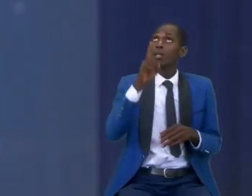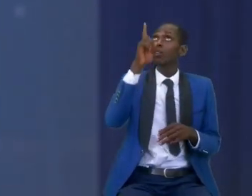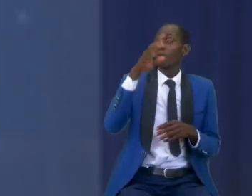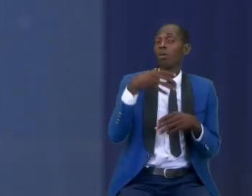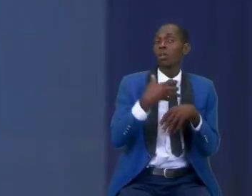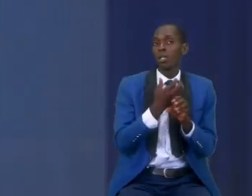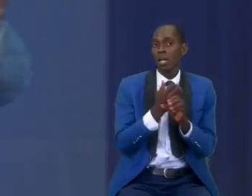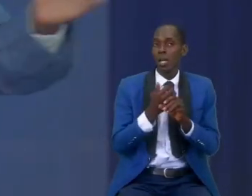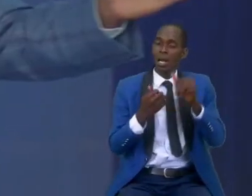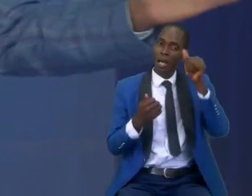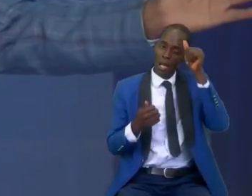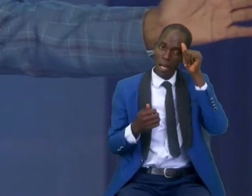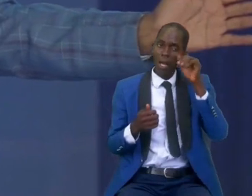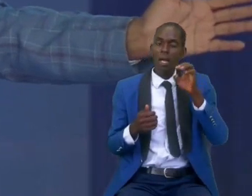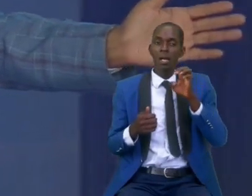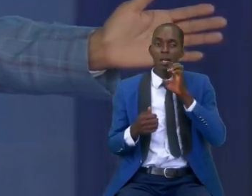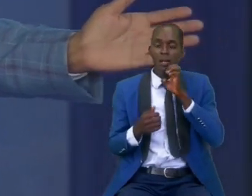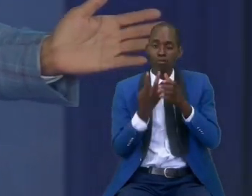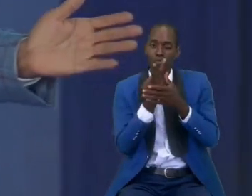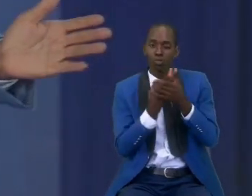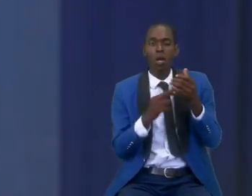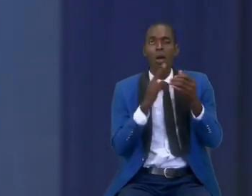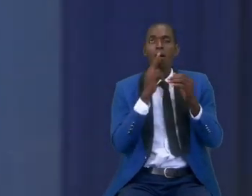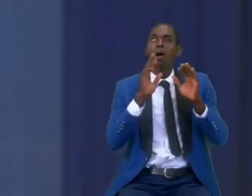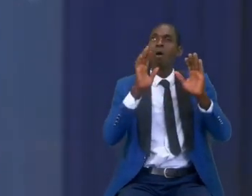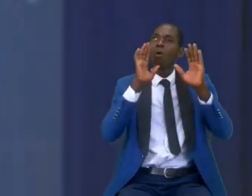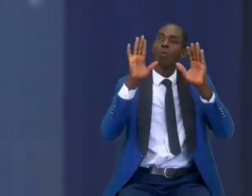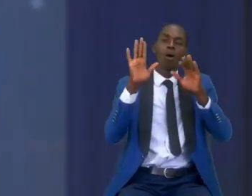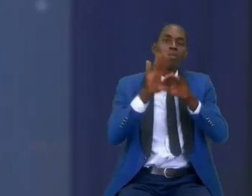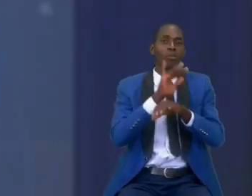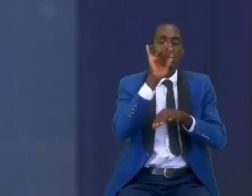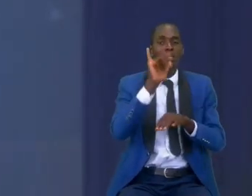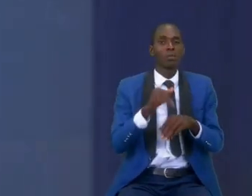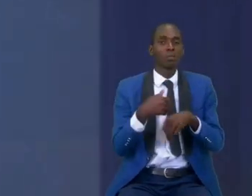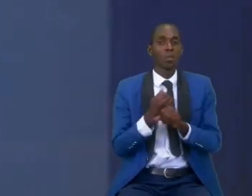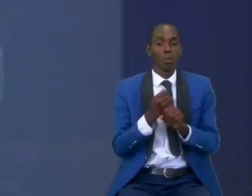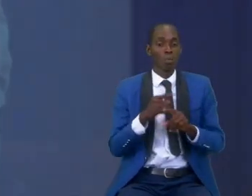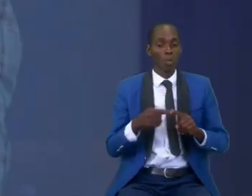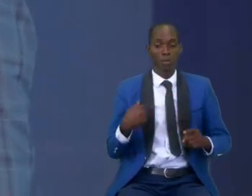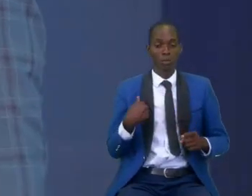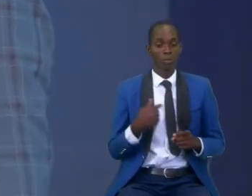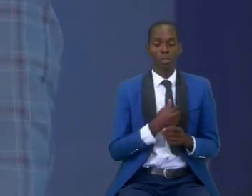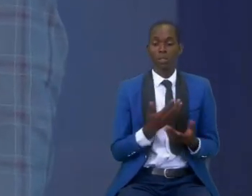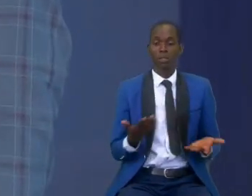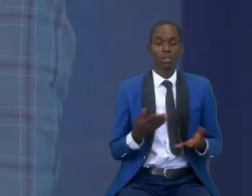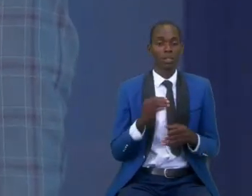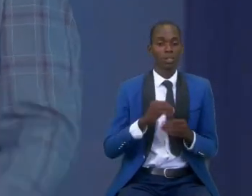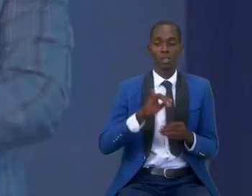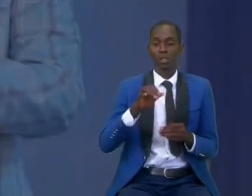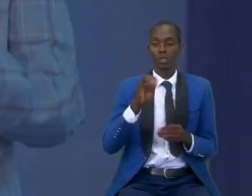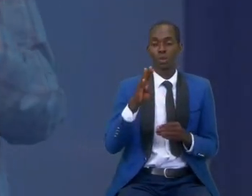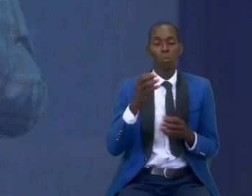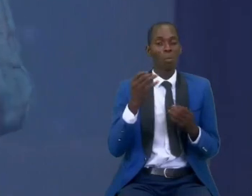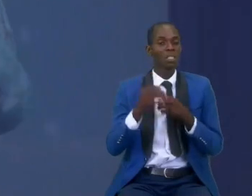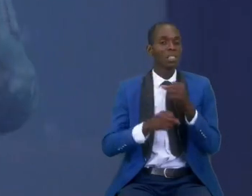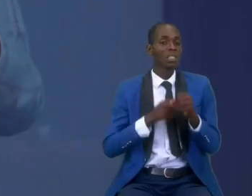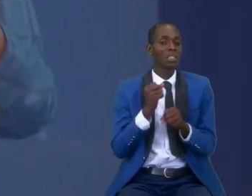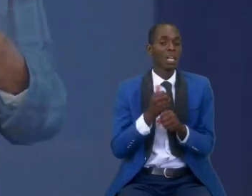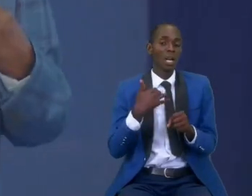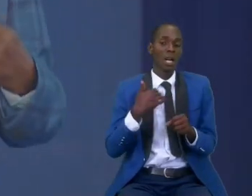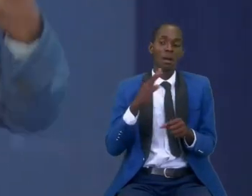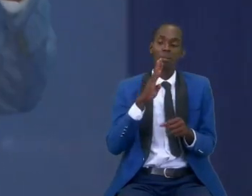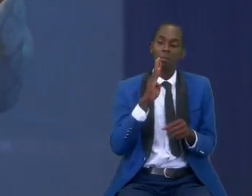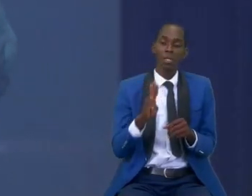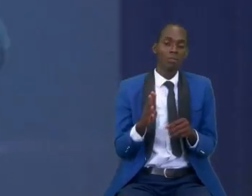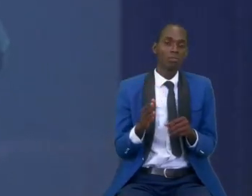here we are in Job and many years have passed on, and now he says the Spirit of God has